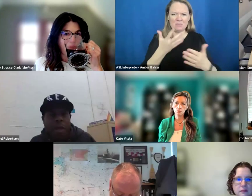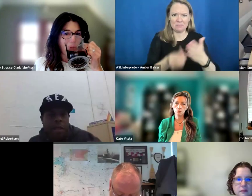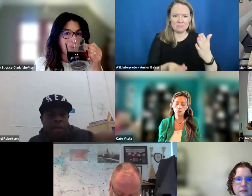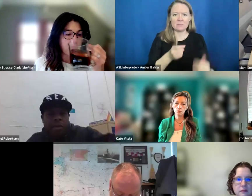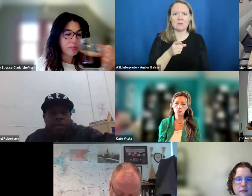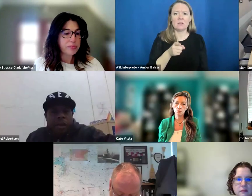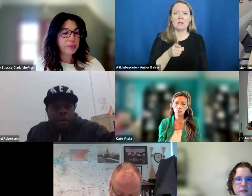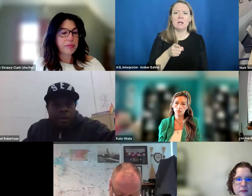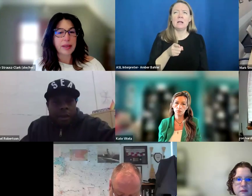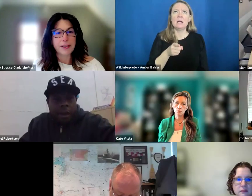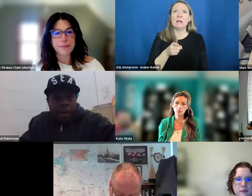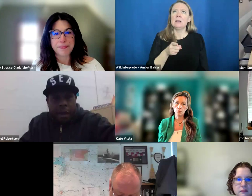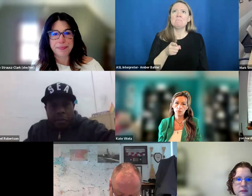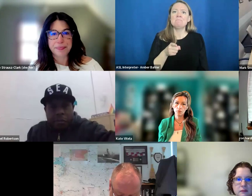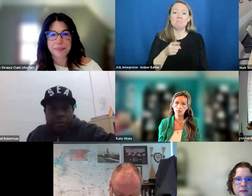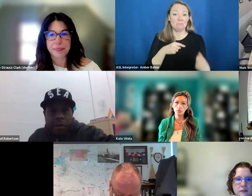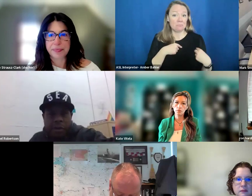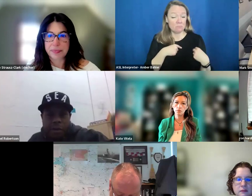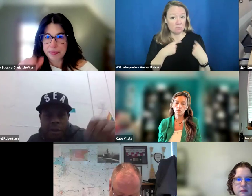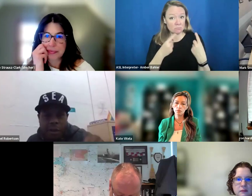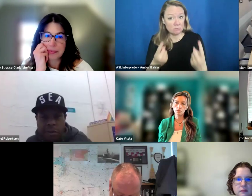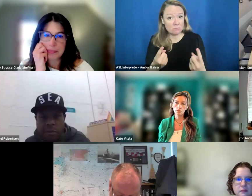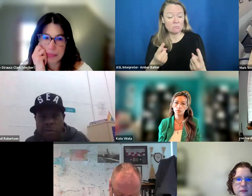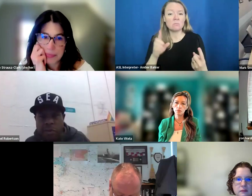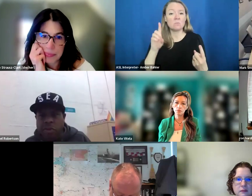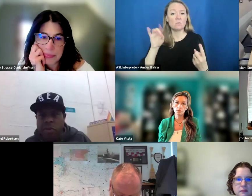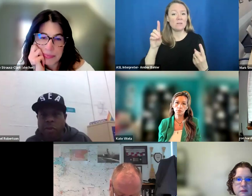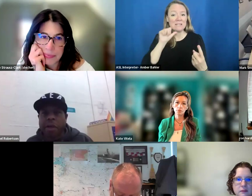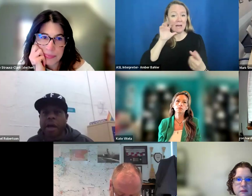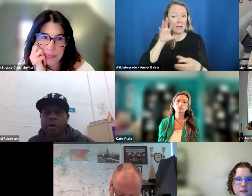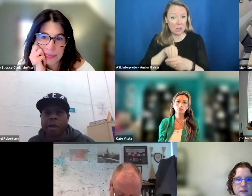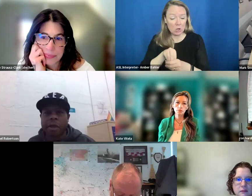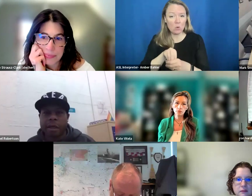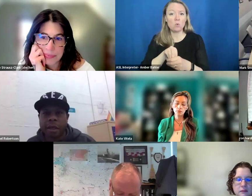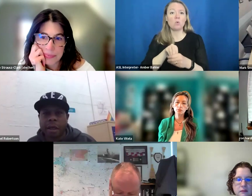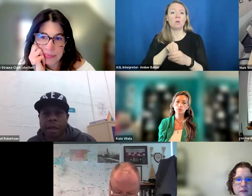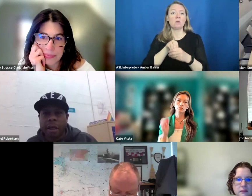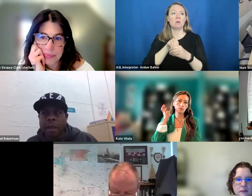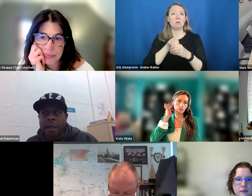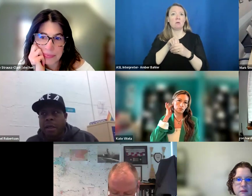we were not including the prevalence of substance use disorder and how it